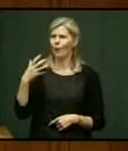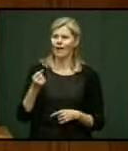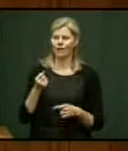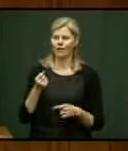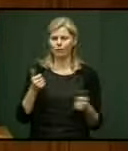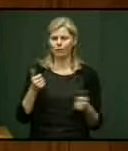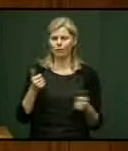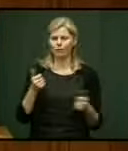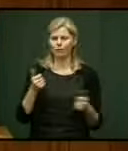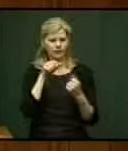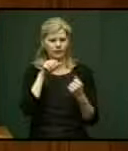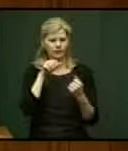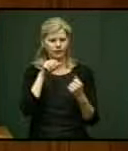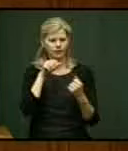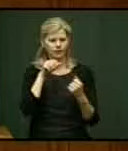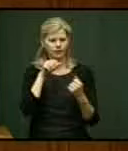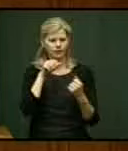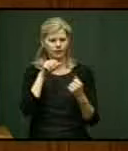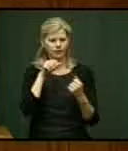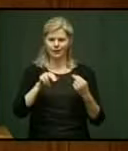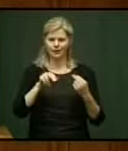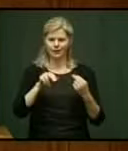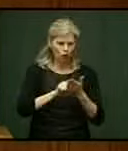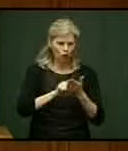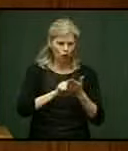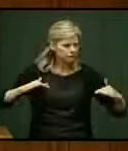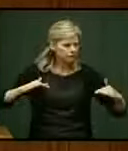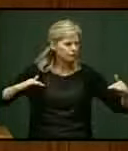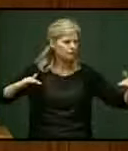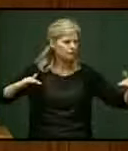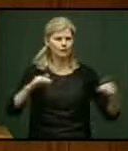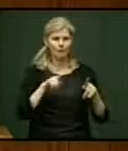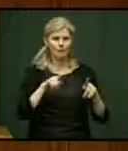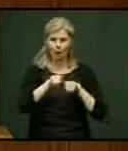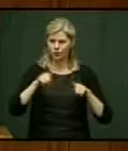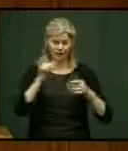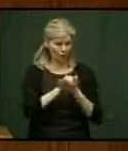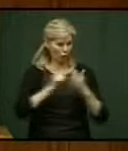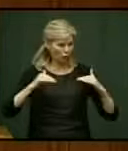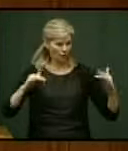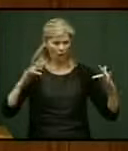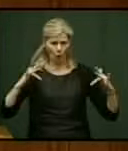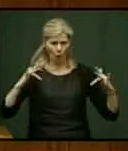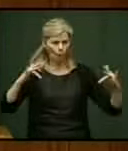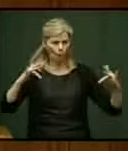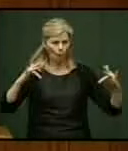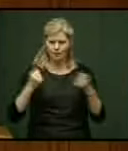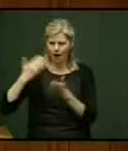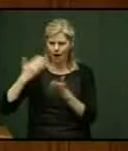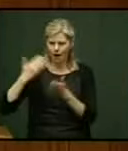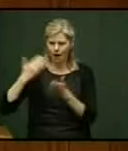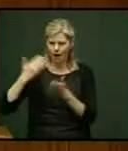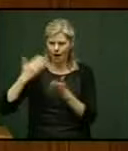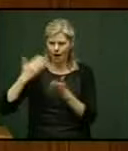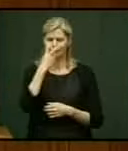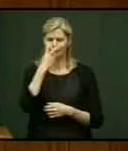and polluted eight-lane arterial, flanked by asphalt deserts of mostly empty car parks and ugly strip development, will understand